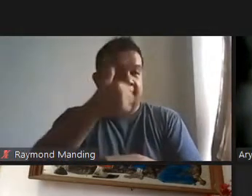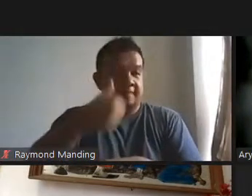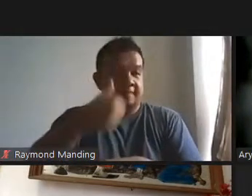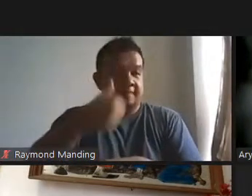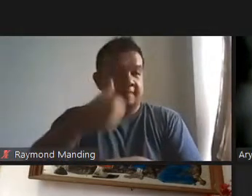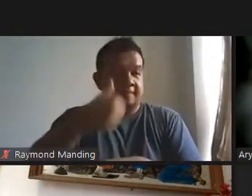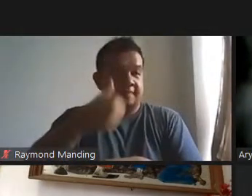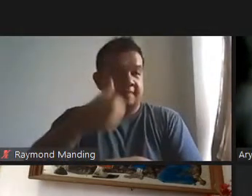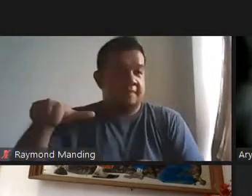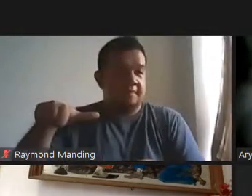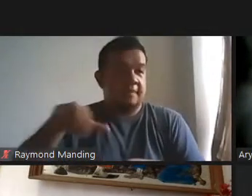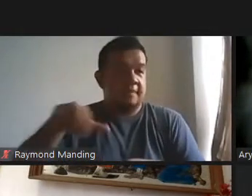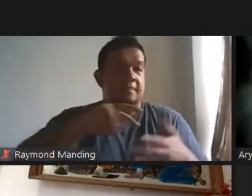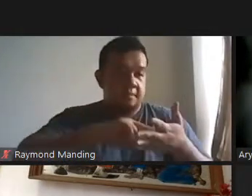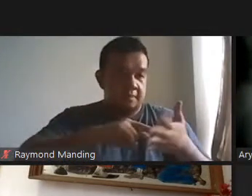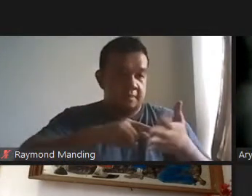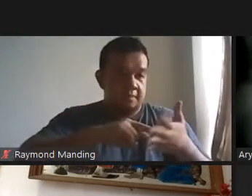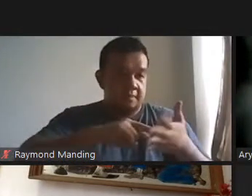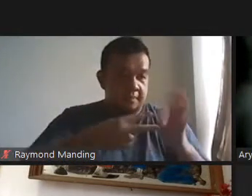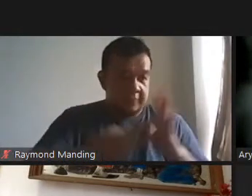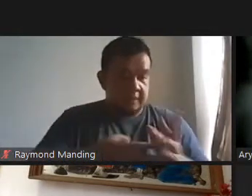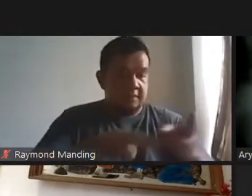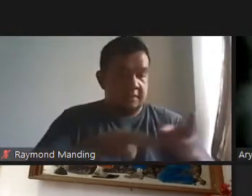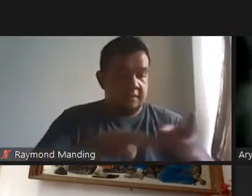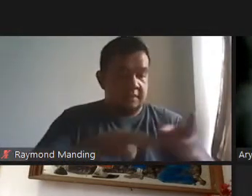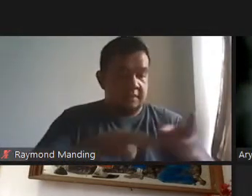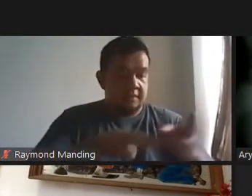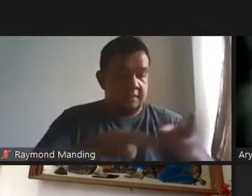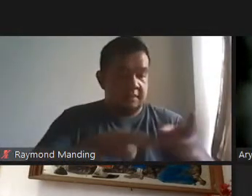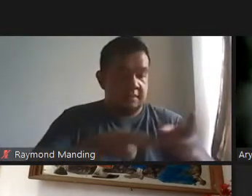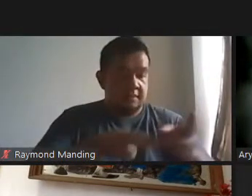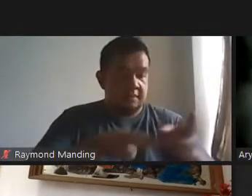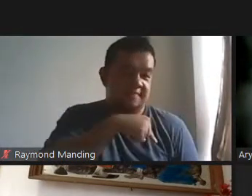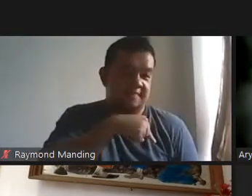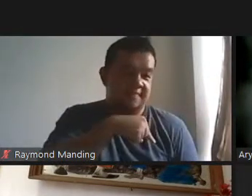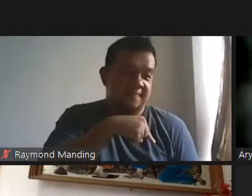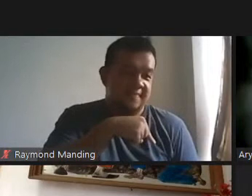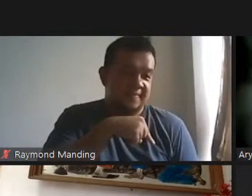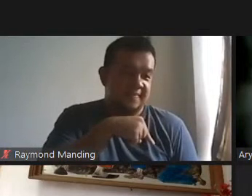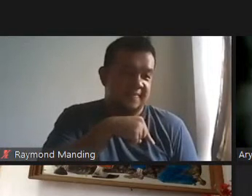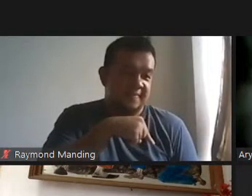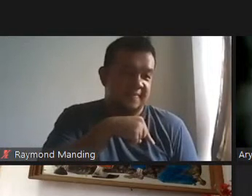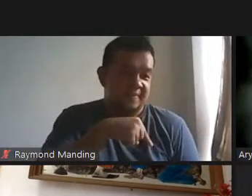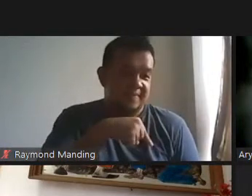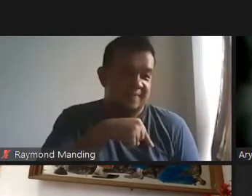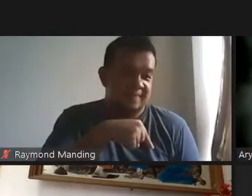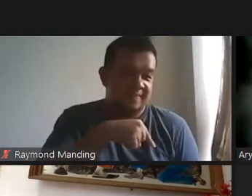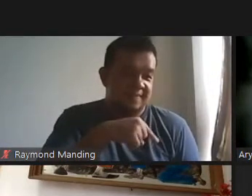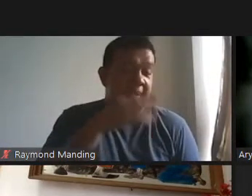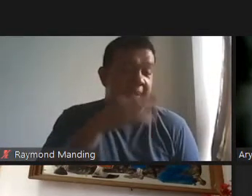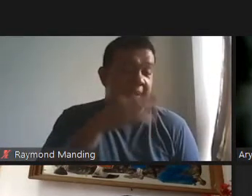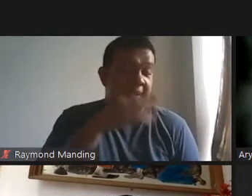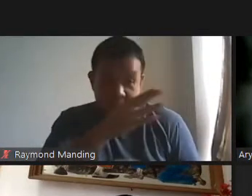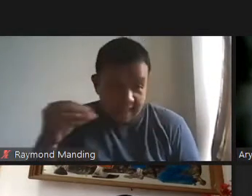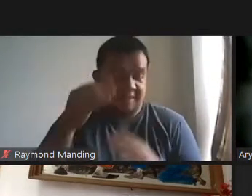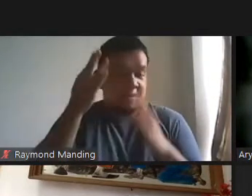So, and also to other disabilities then. I hope we continue to respect one another.